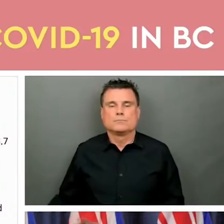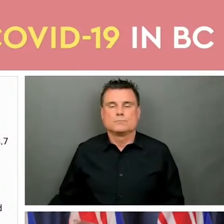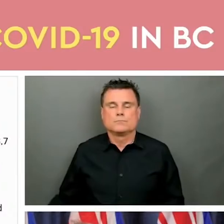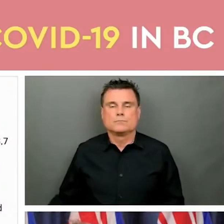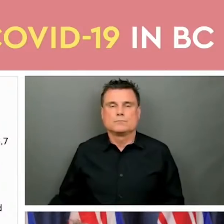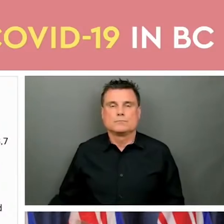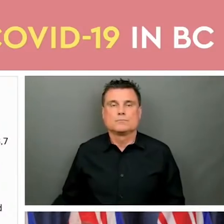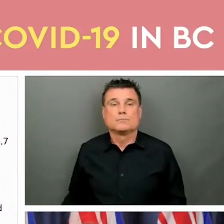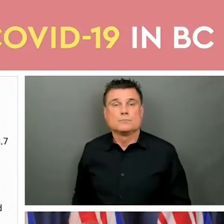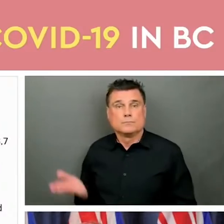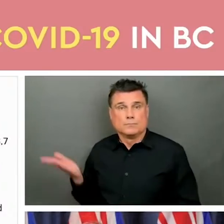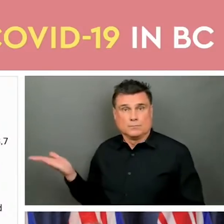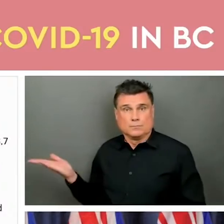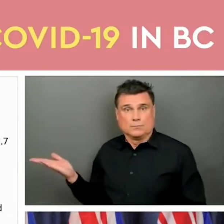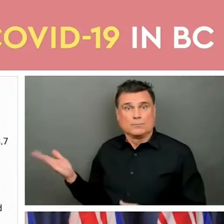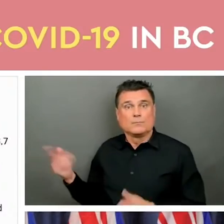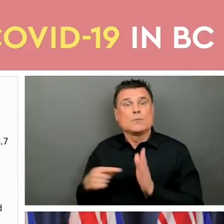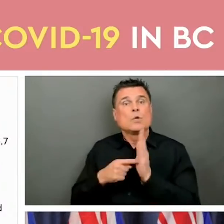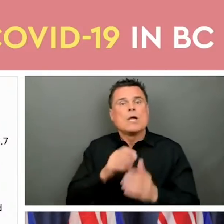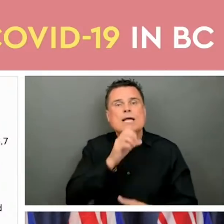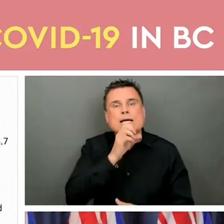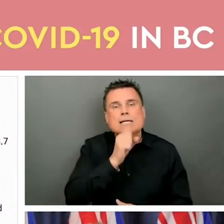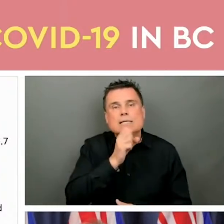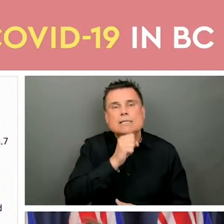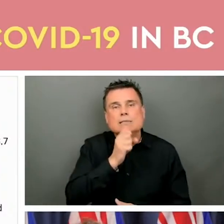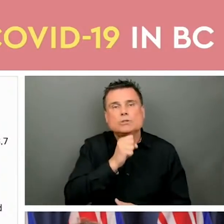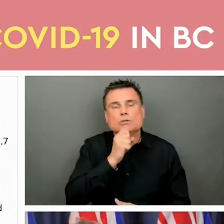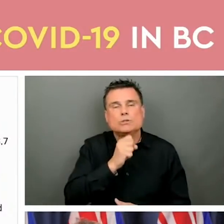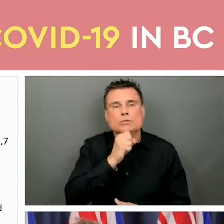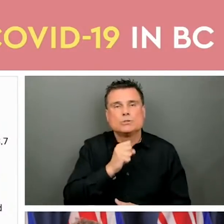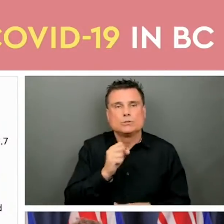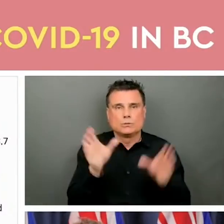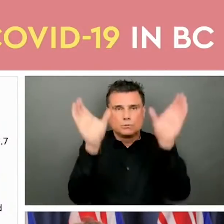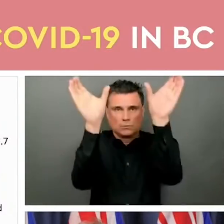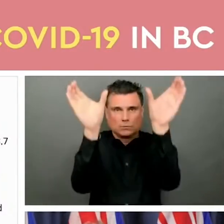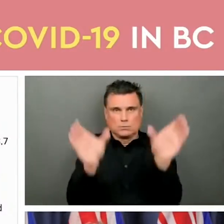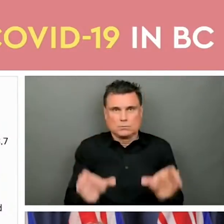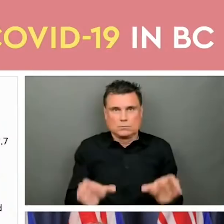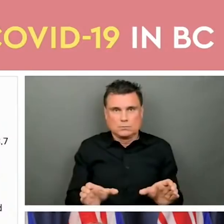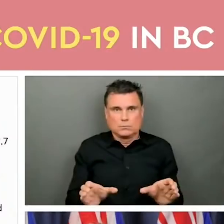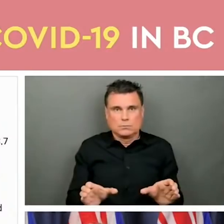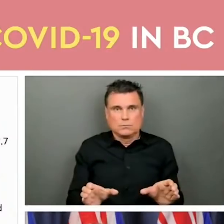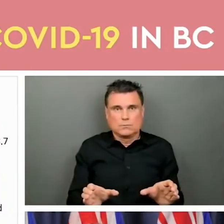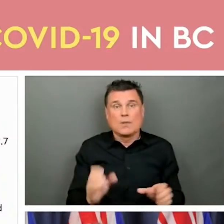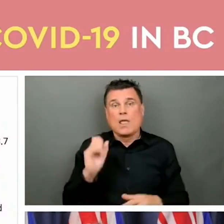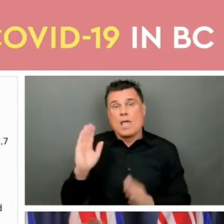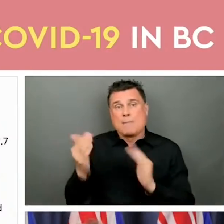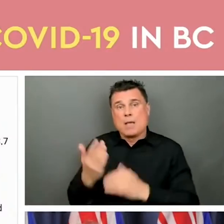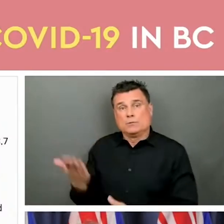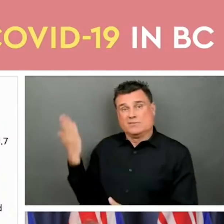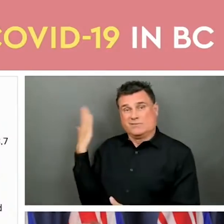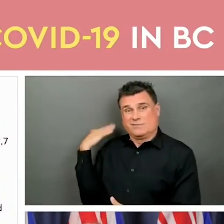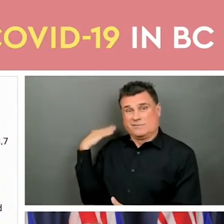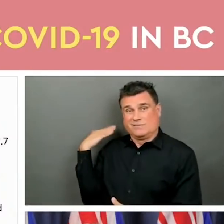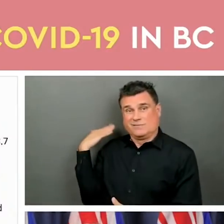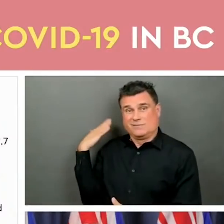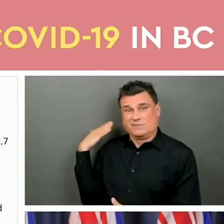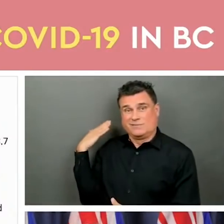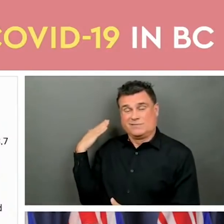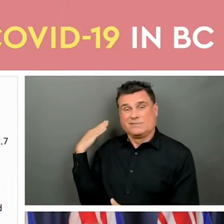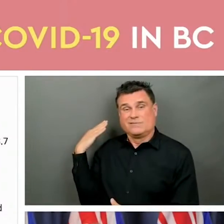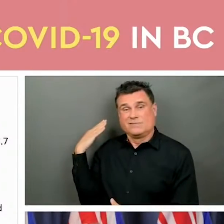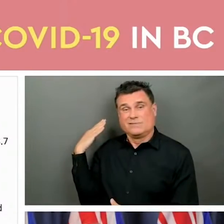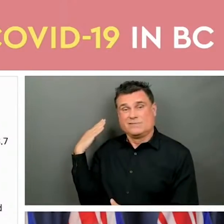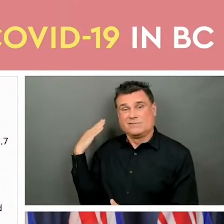roughly 3.7% of cases to 5% of cases. And the largest part of that increase is among women, and you'll see that in